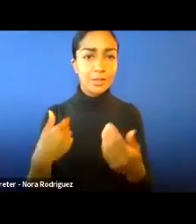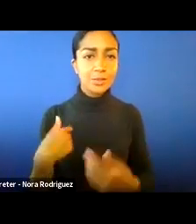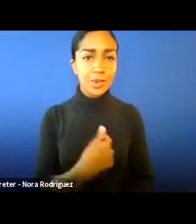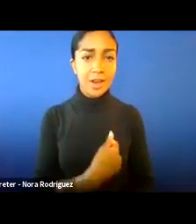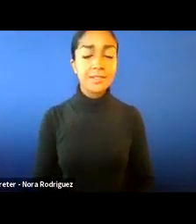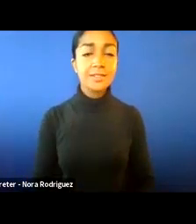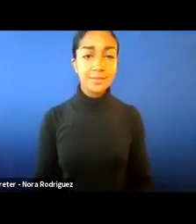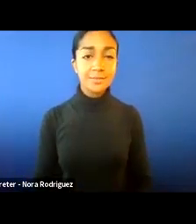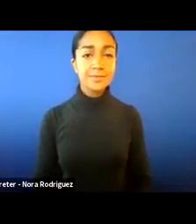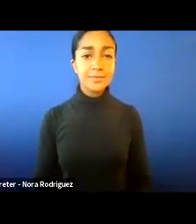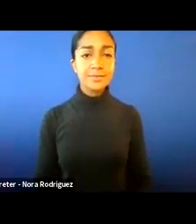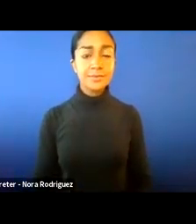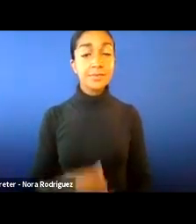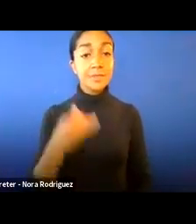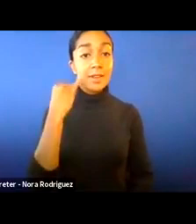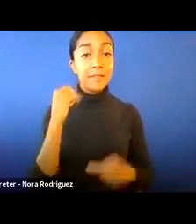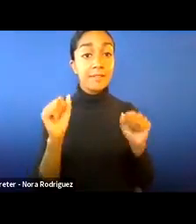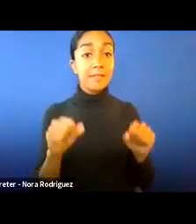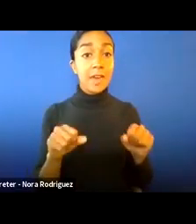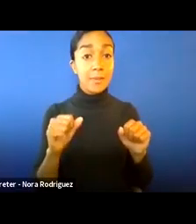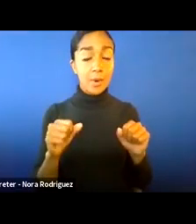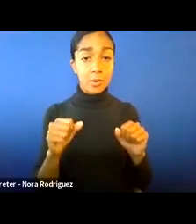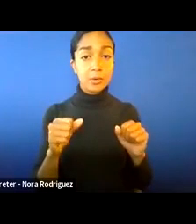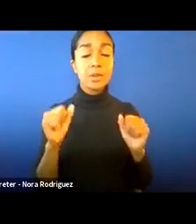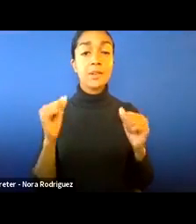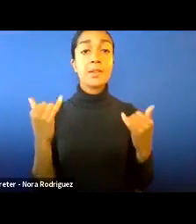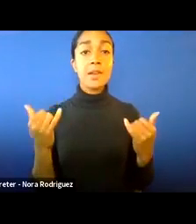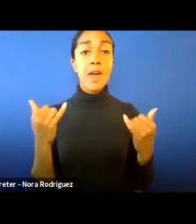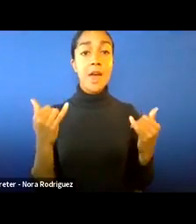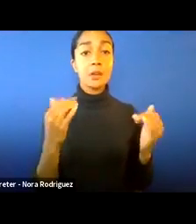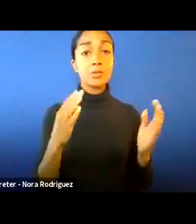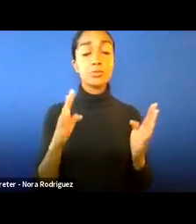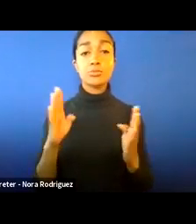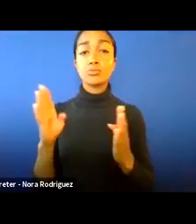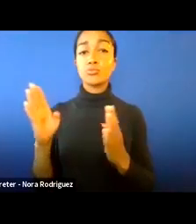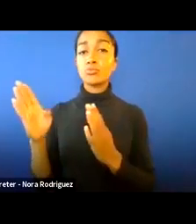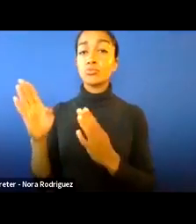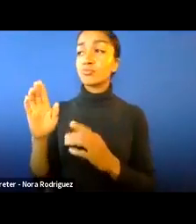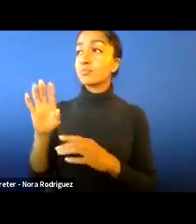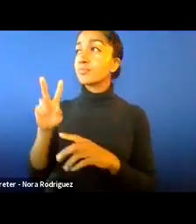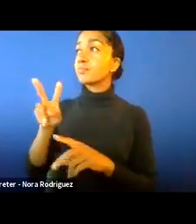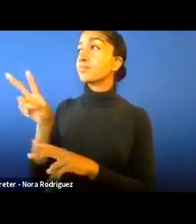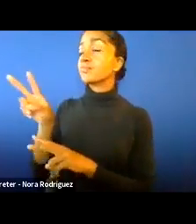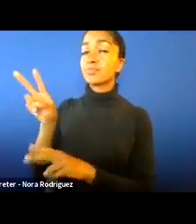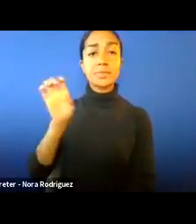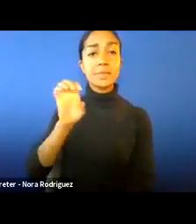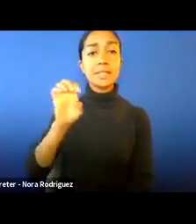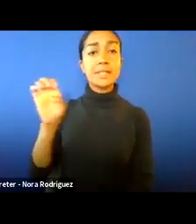If able, you can turn now and face the east.